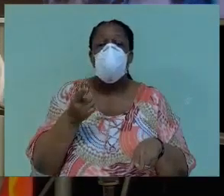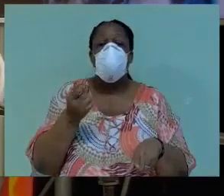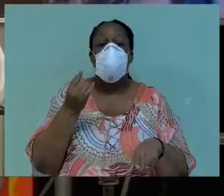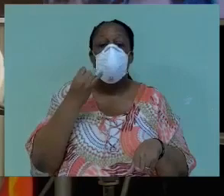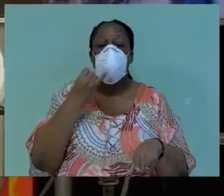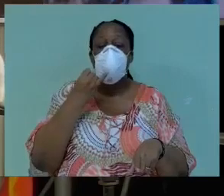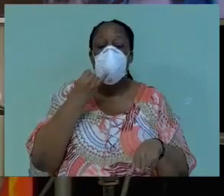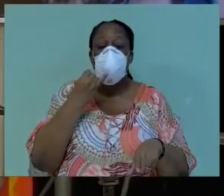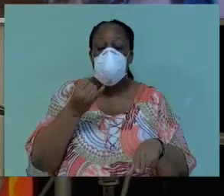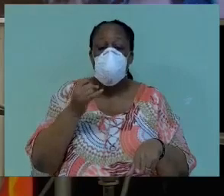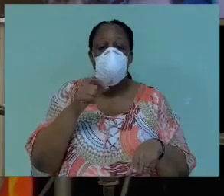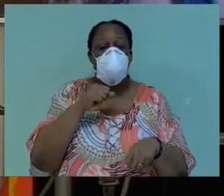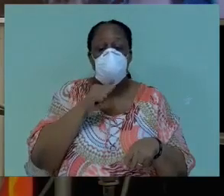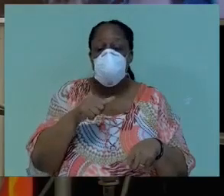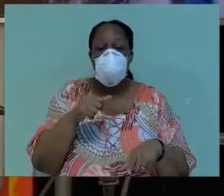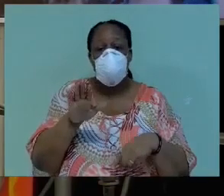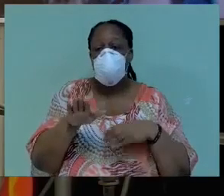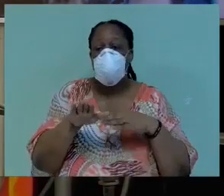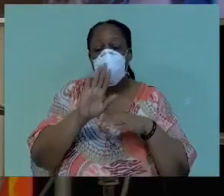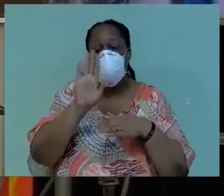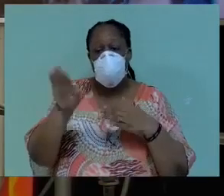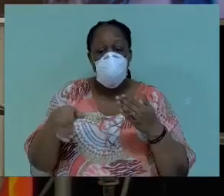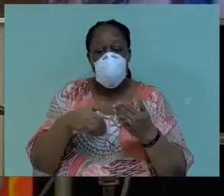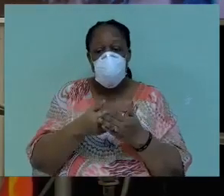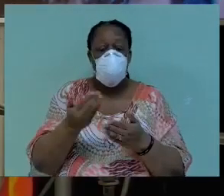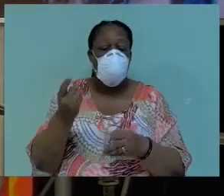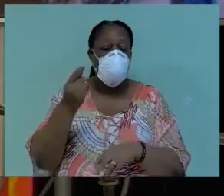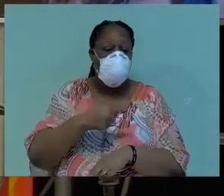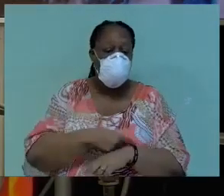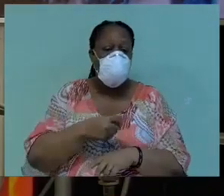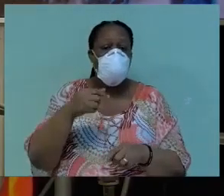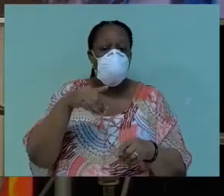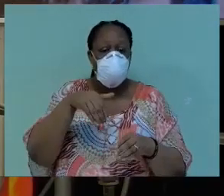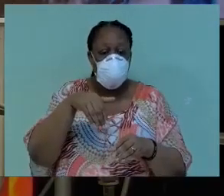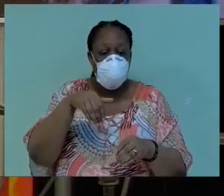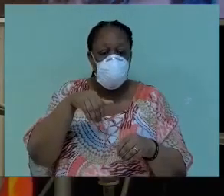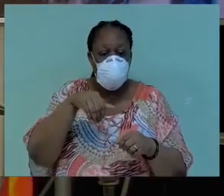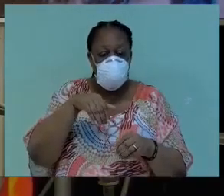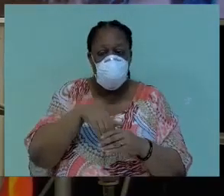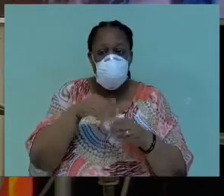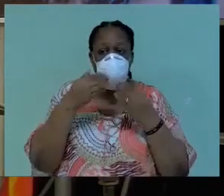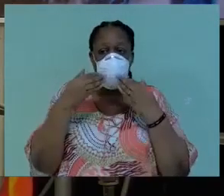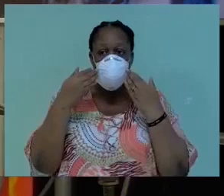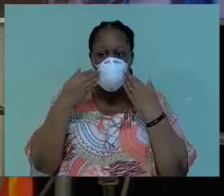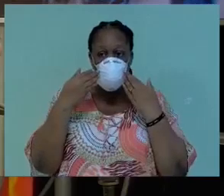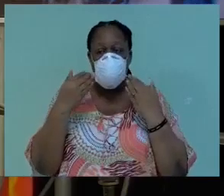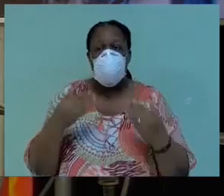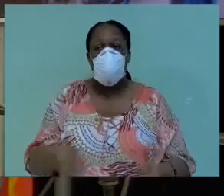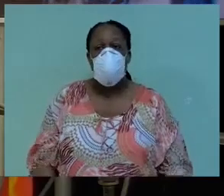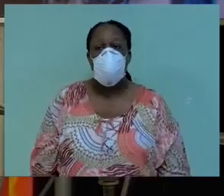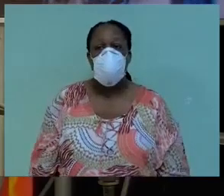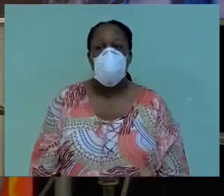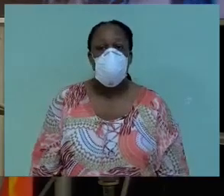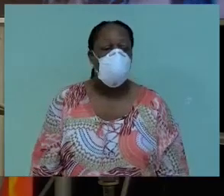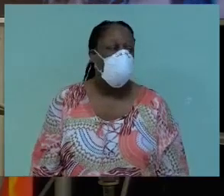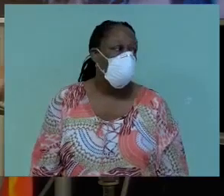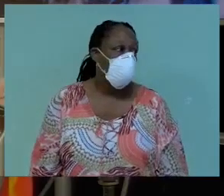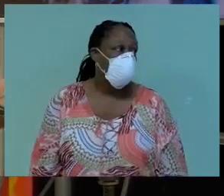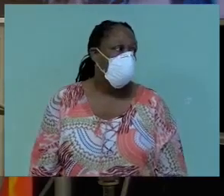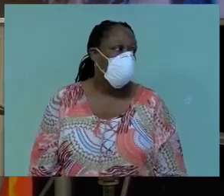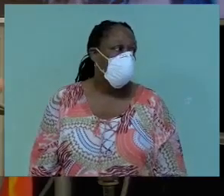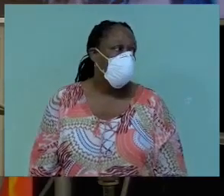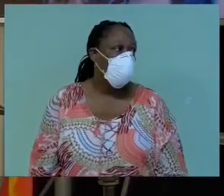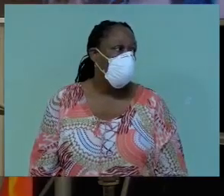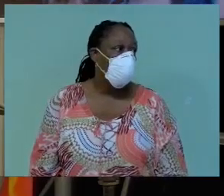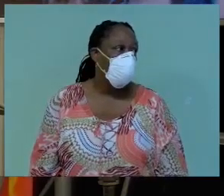to the improper use then of the N95 mask. Now, there are also some other ill effects that can occur if